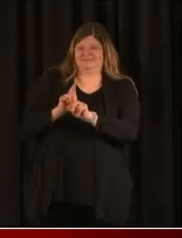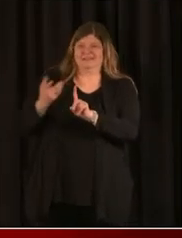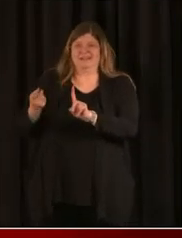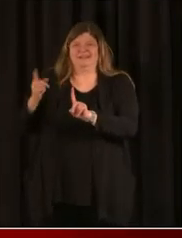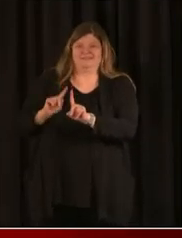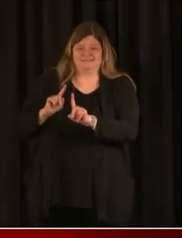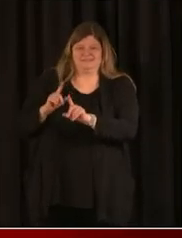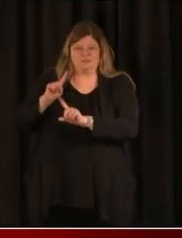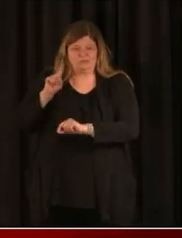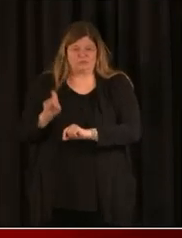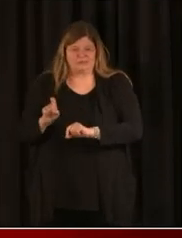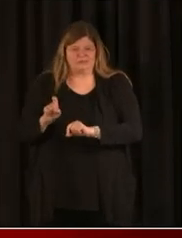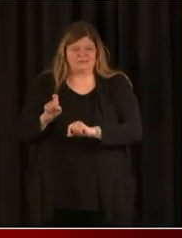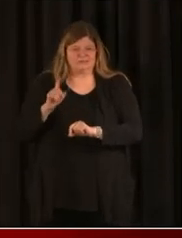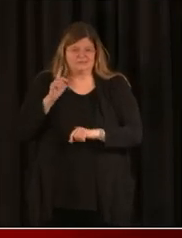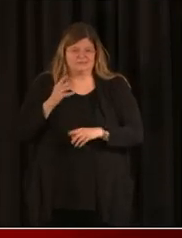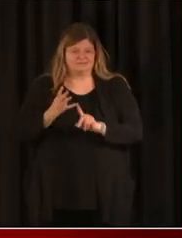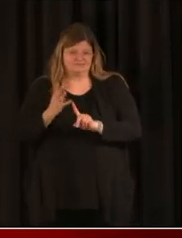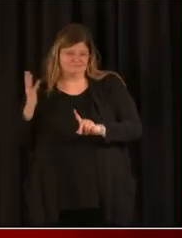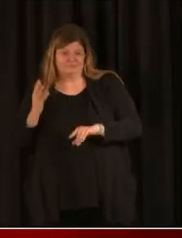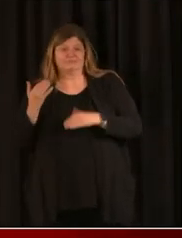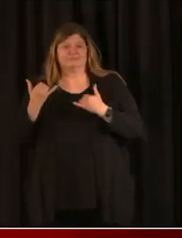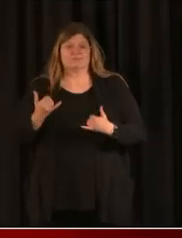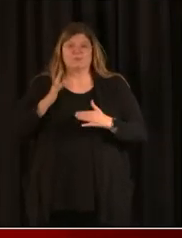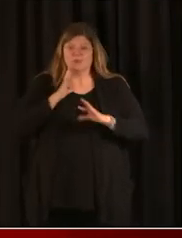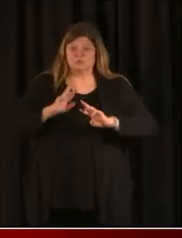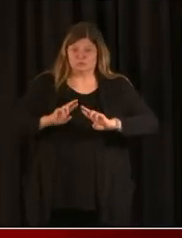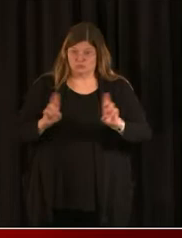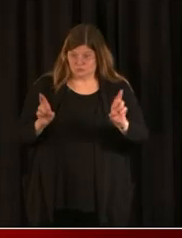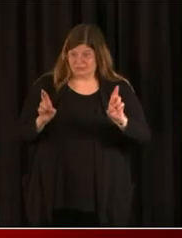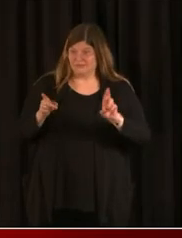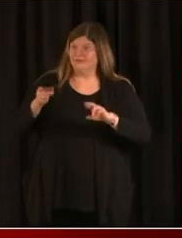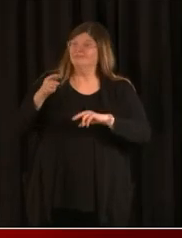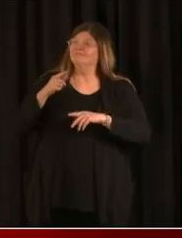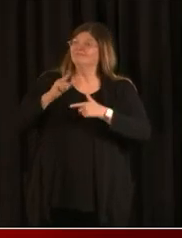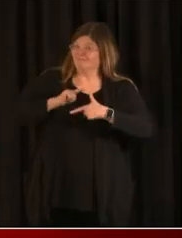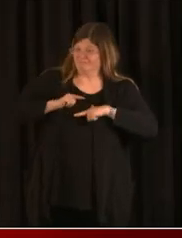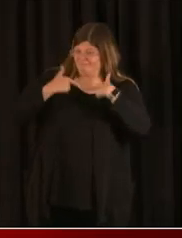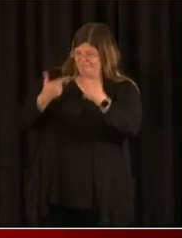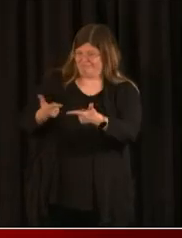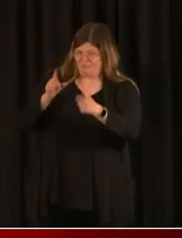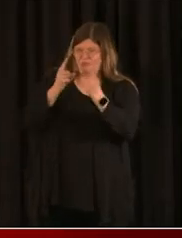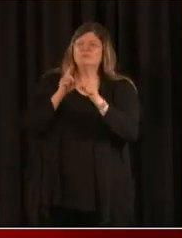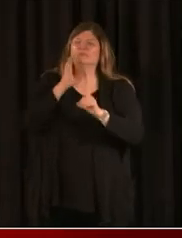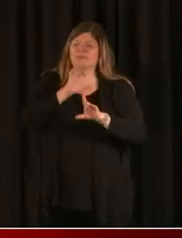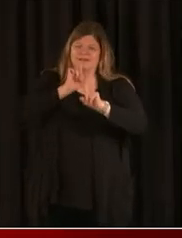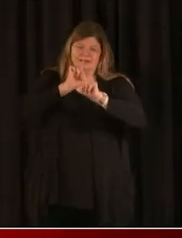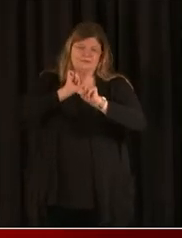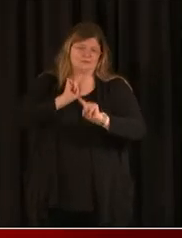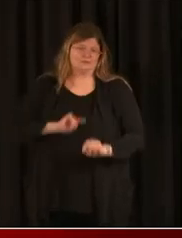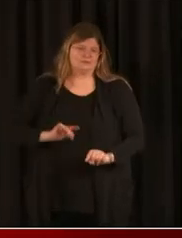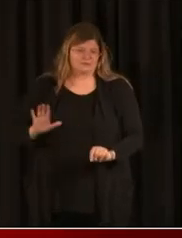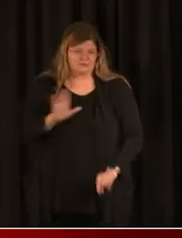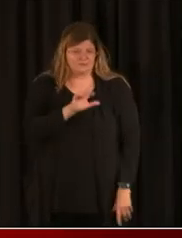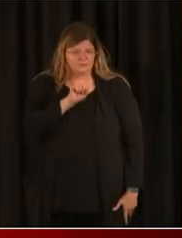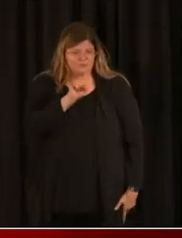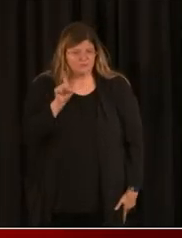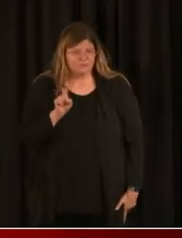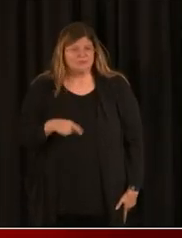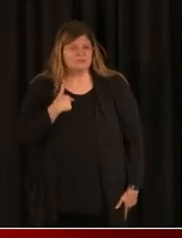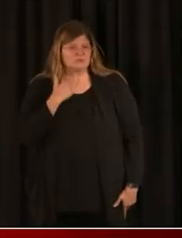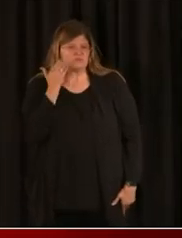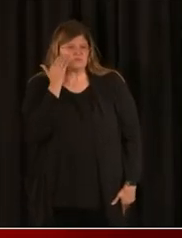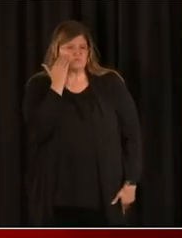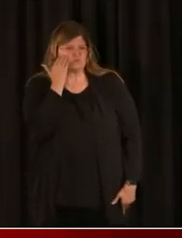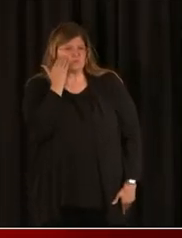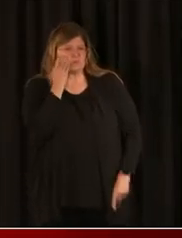our Q&A portion of the program. So again, I'll just repeat that as we are at 5 o'clock, so I know a lot of people are dialing in still